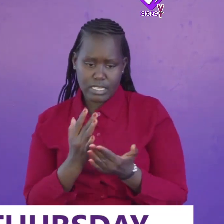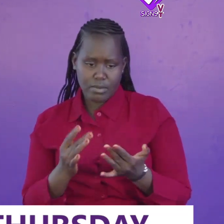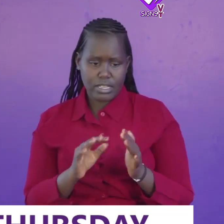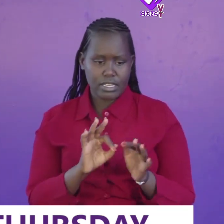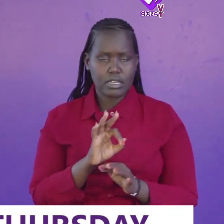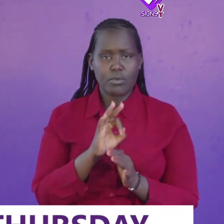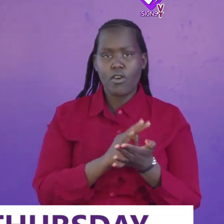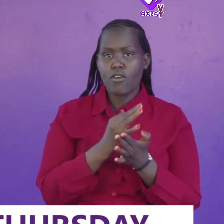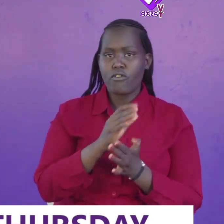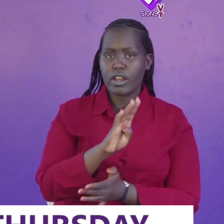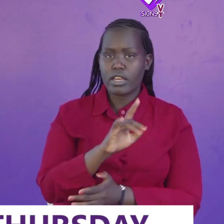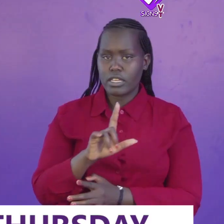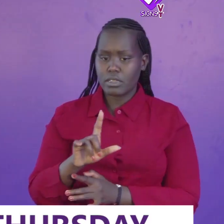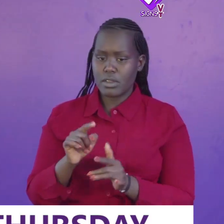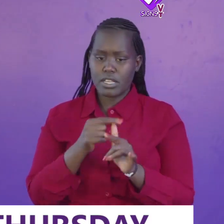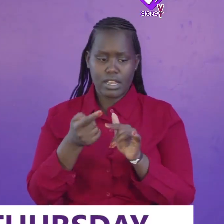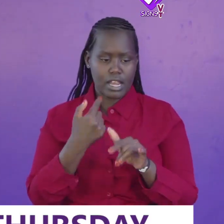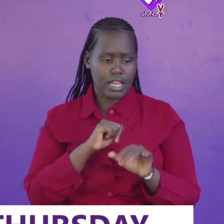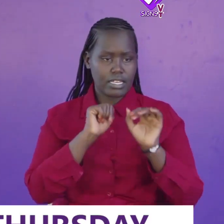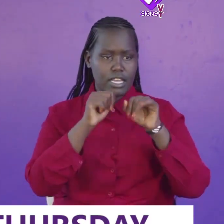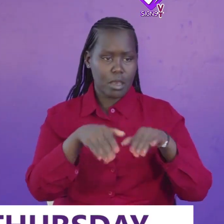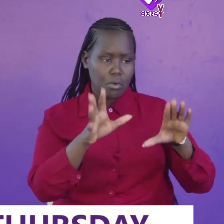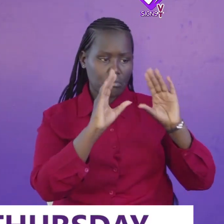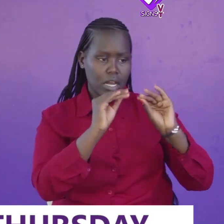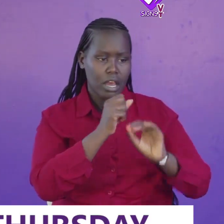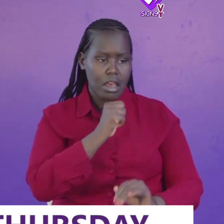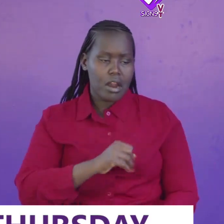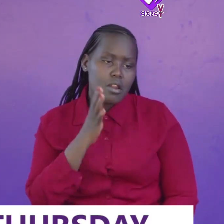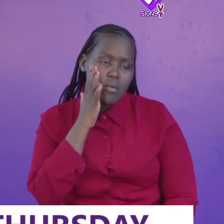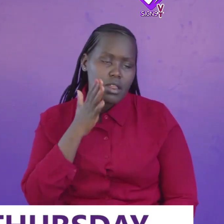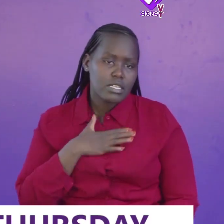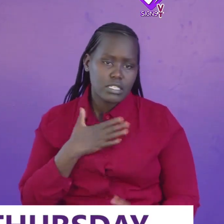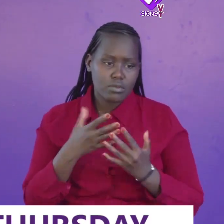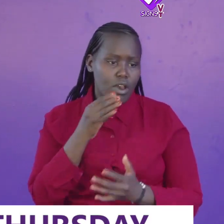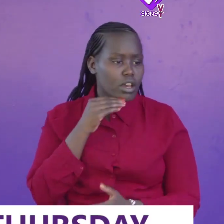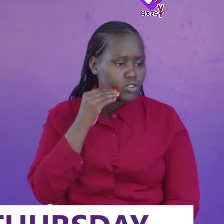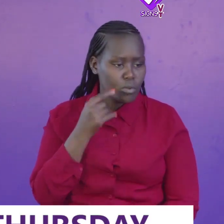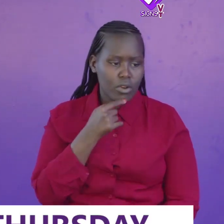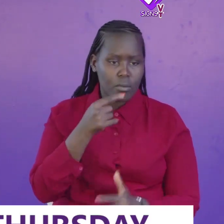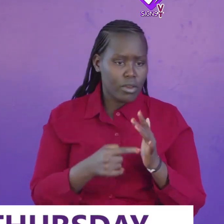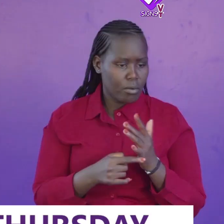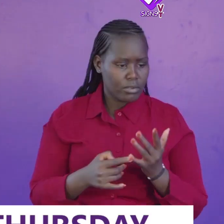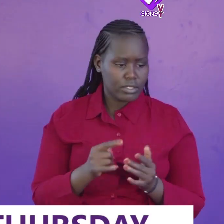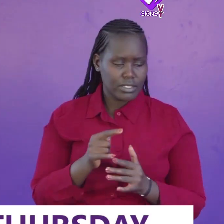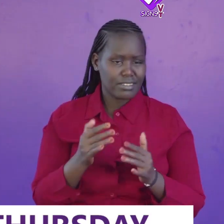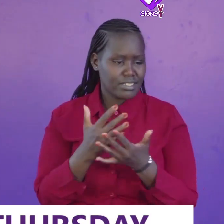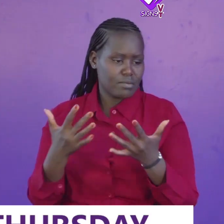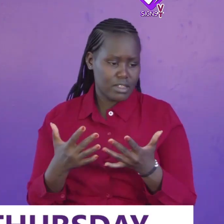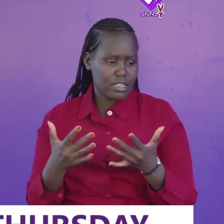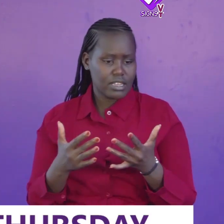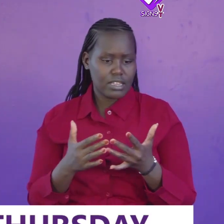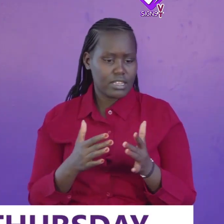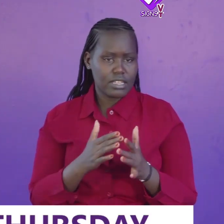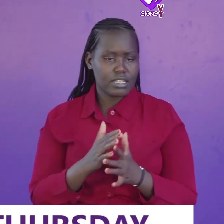bill nini, we are able to educate our shows huko home. Tunaamba bunge kuna chemka, you know, some things are not going in the